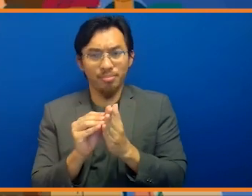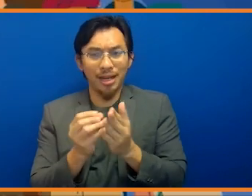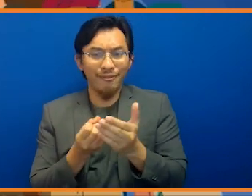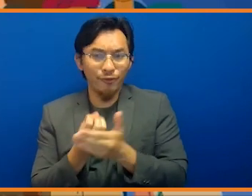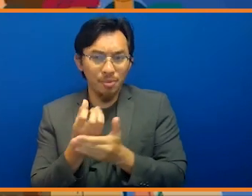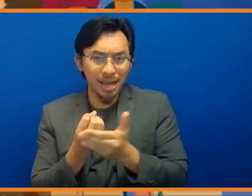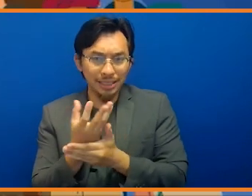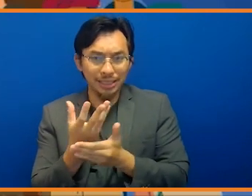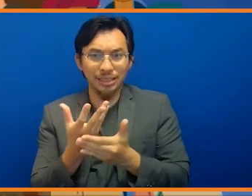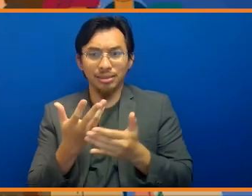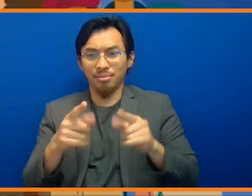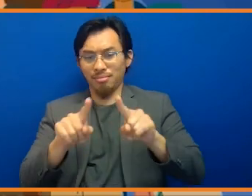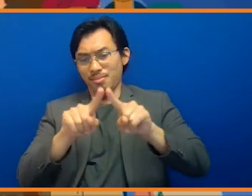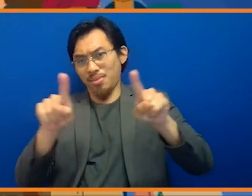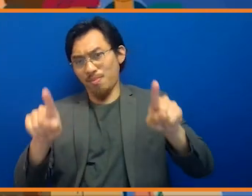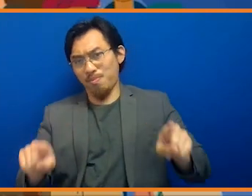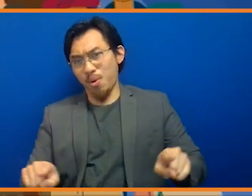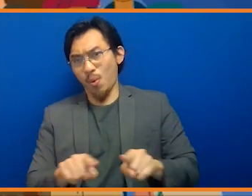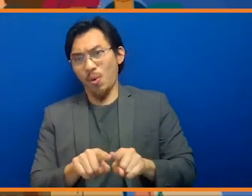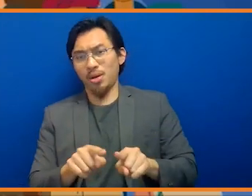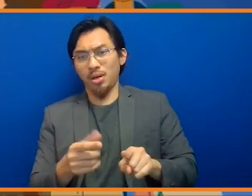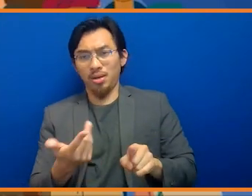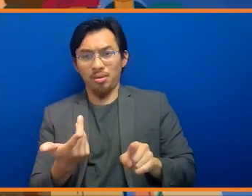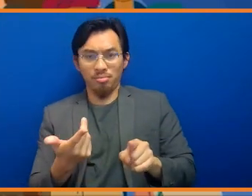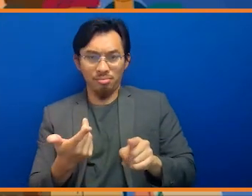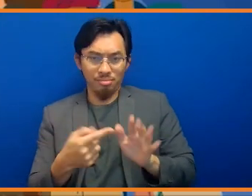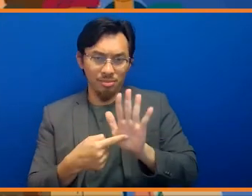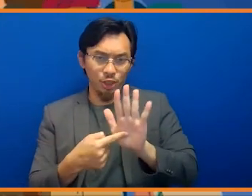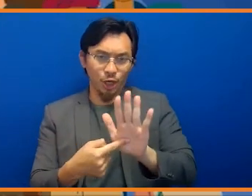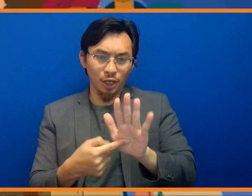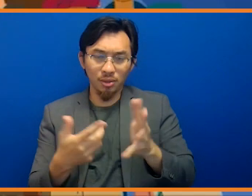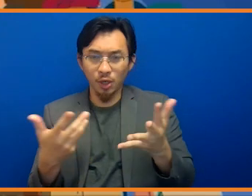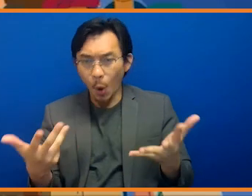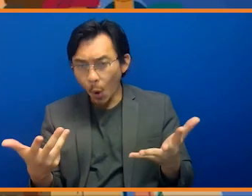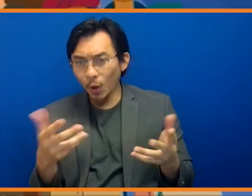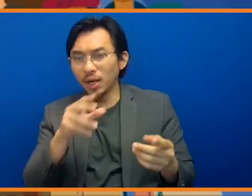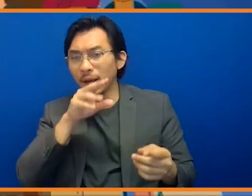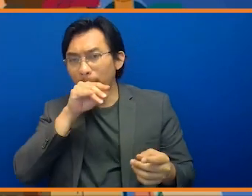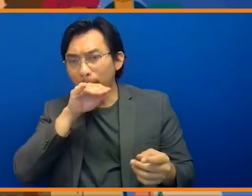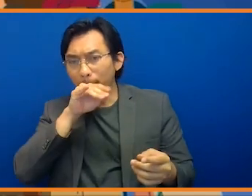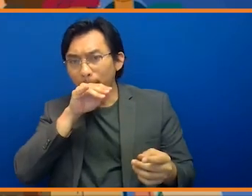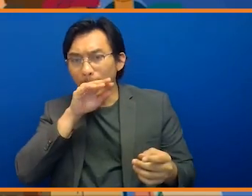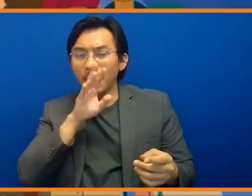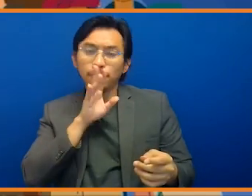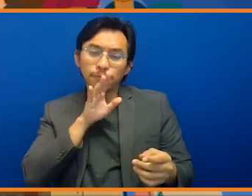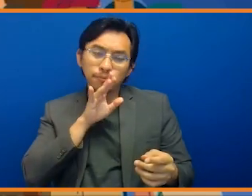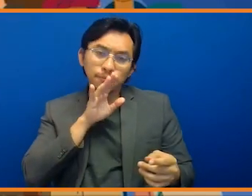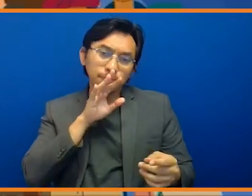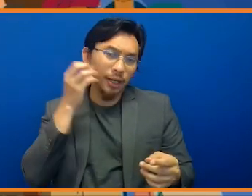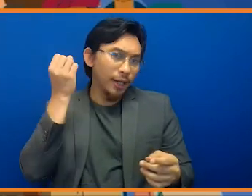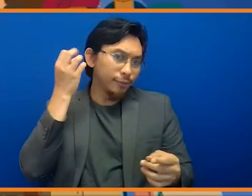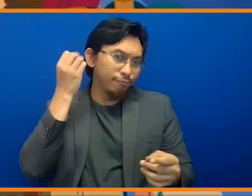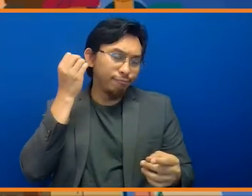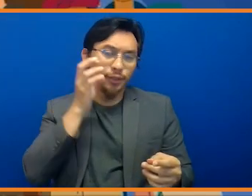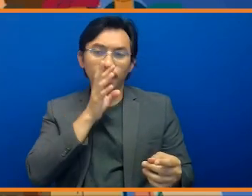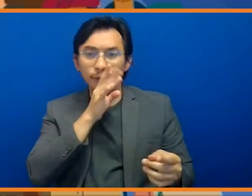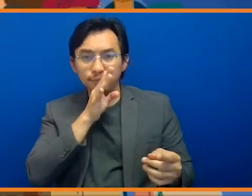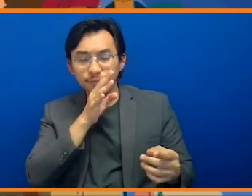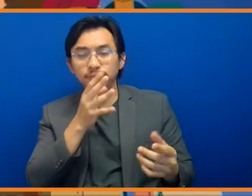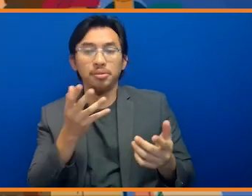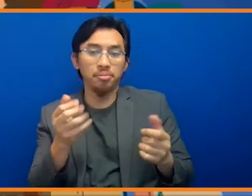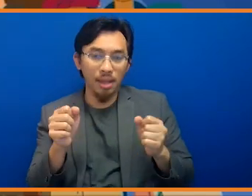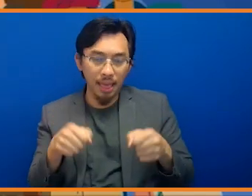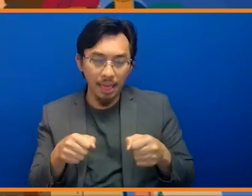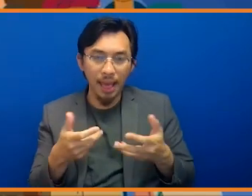some information, board sign, or some speaker, or some